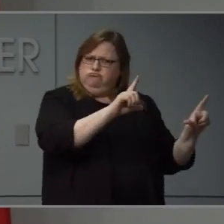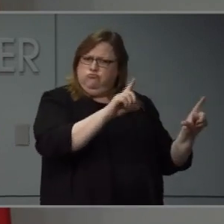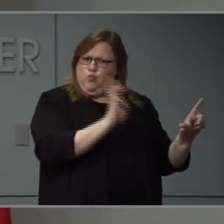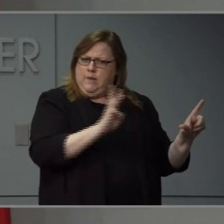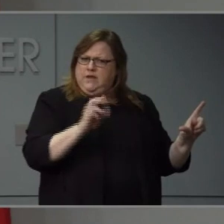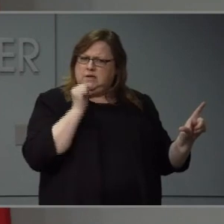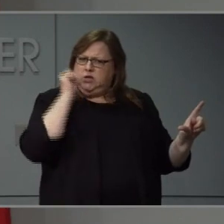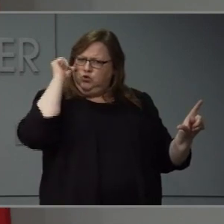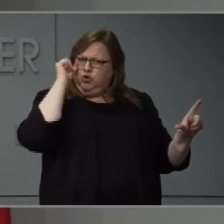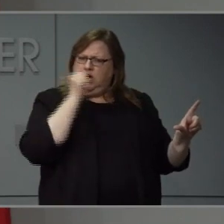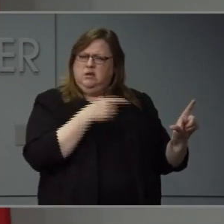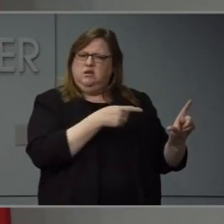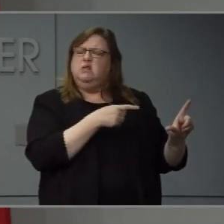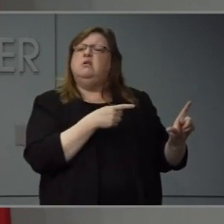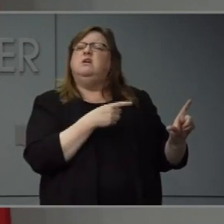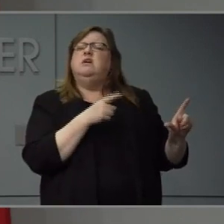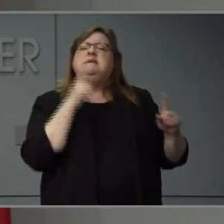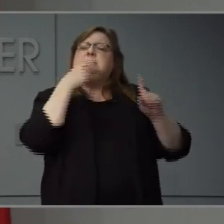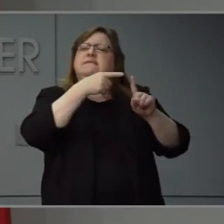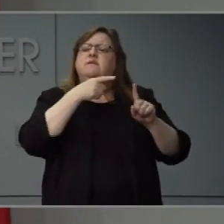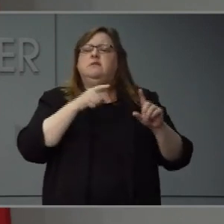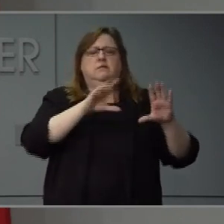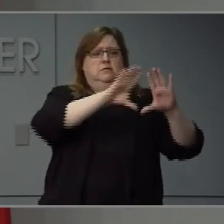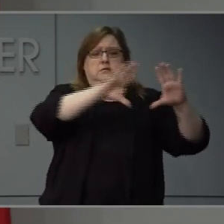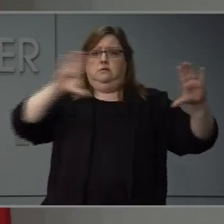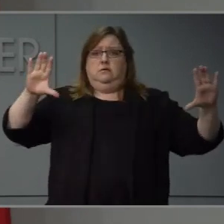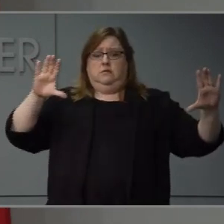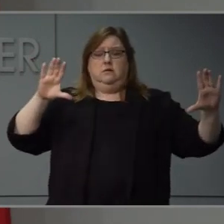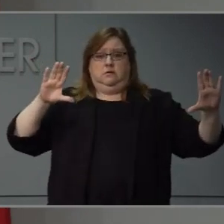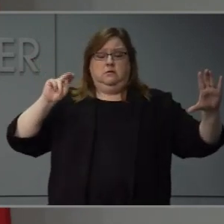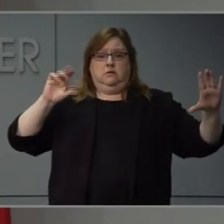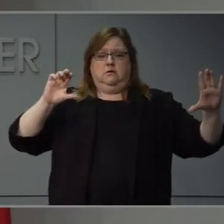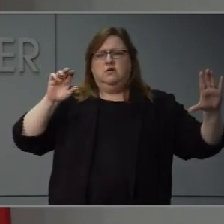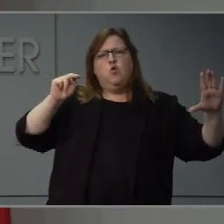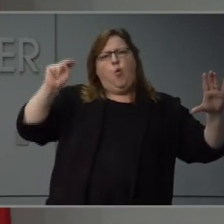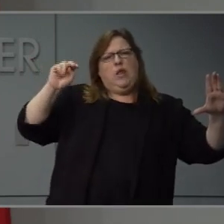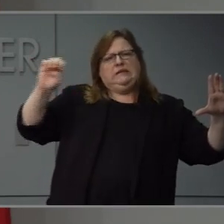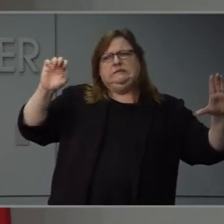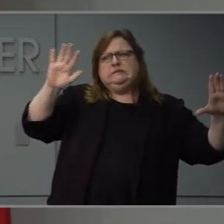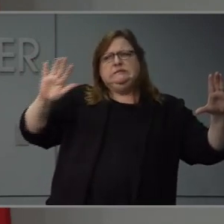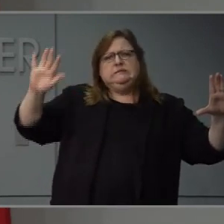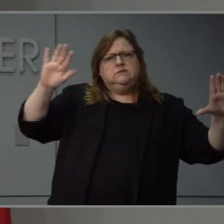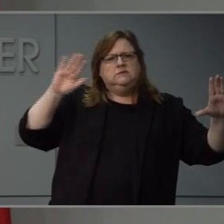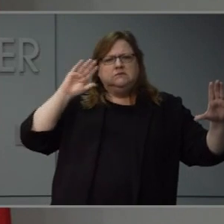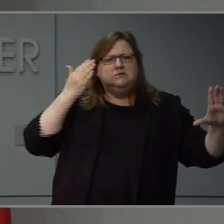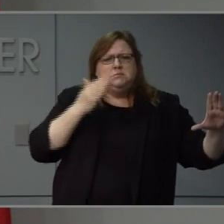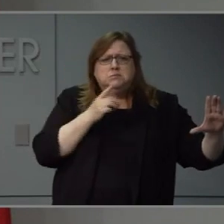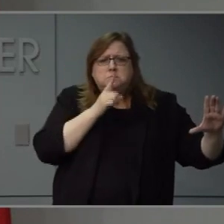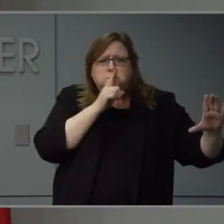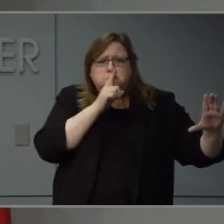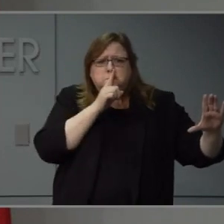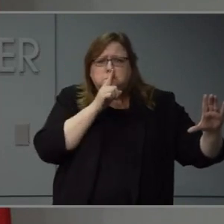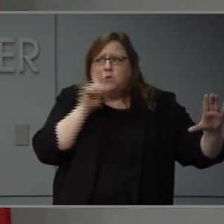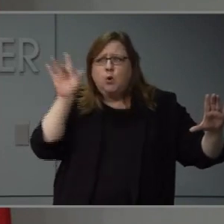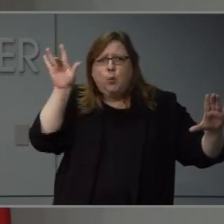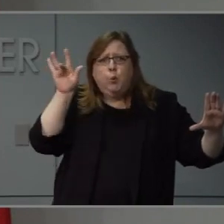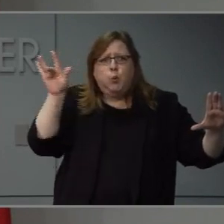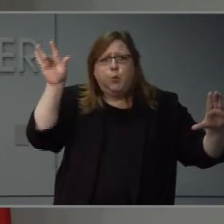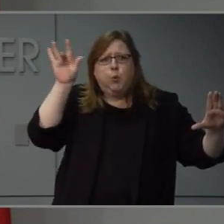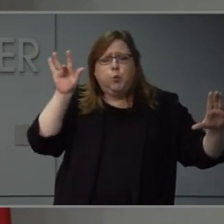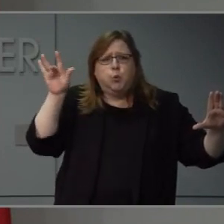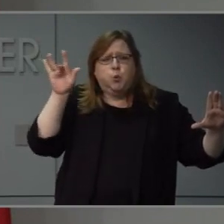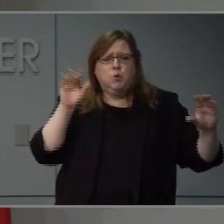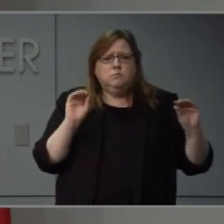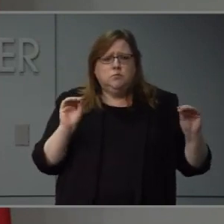with regards to the northeastern corner of the state. There seems to be almost no information on that list.